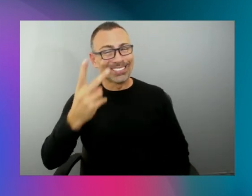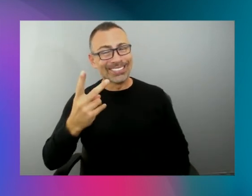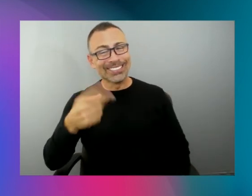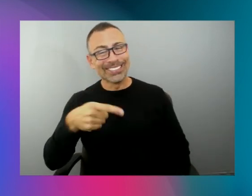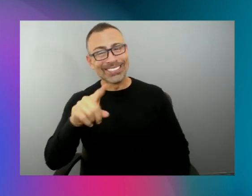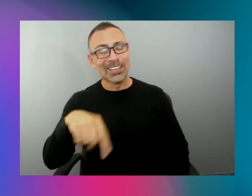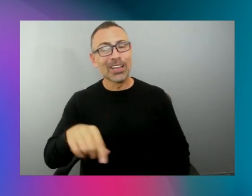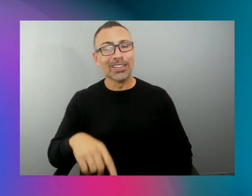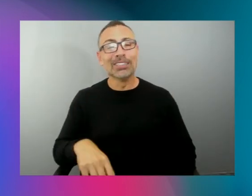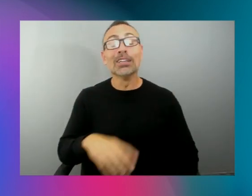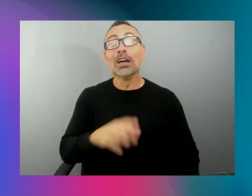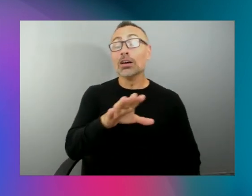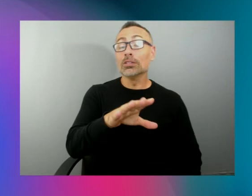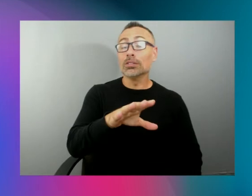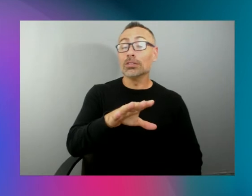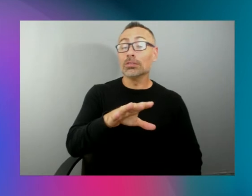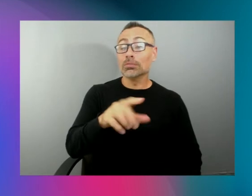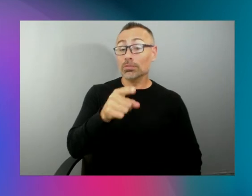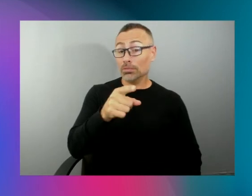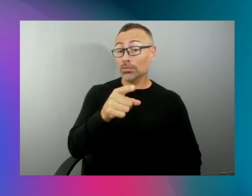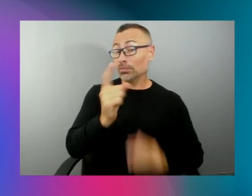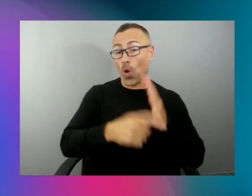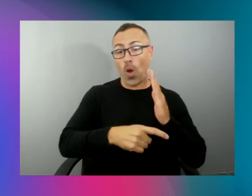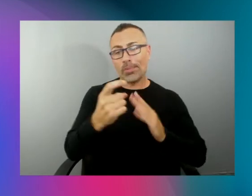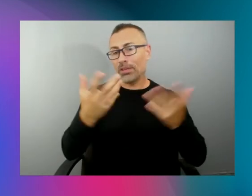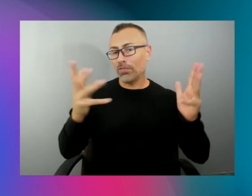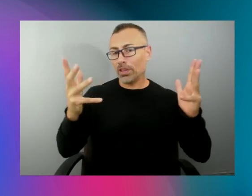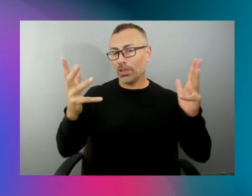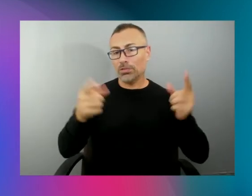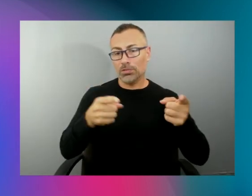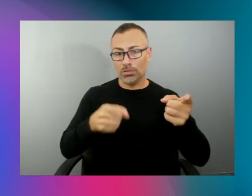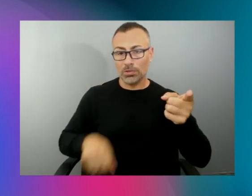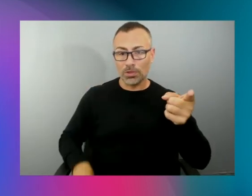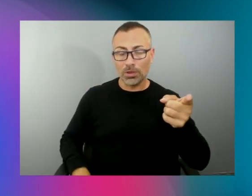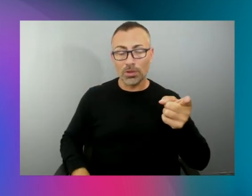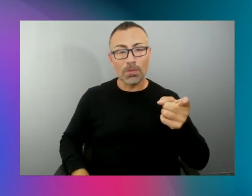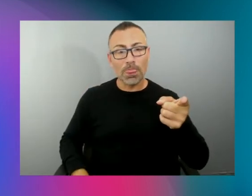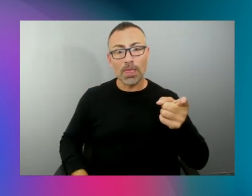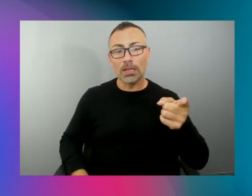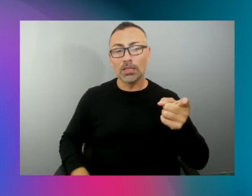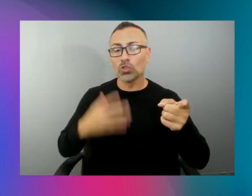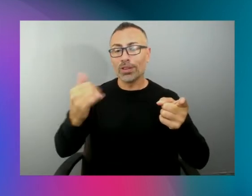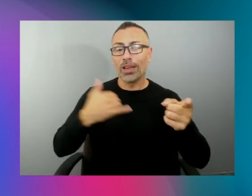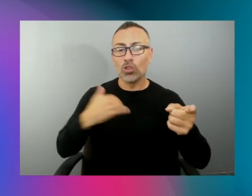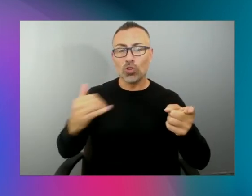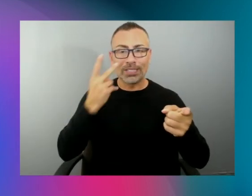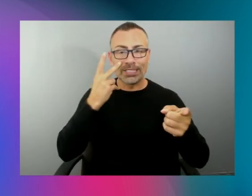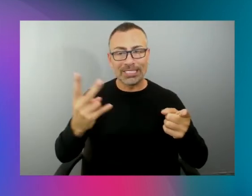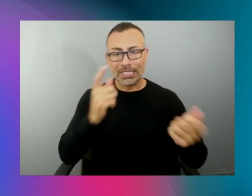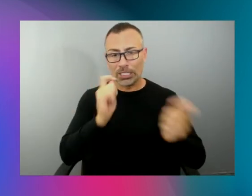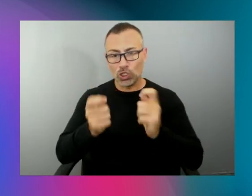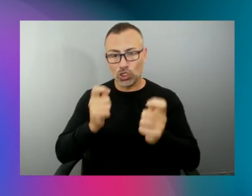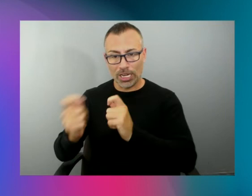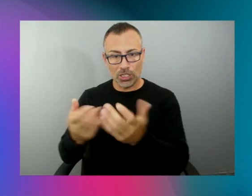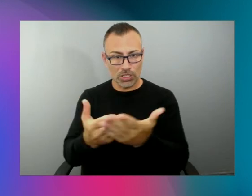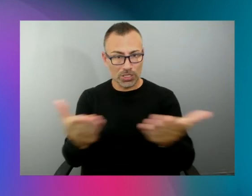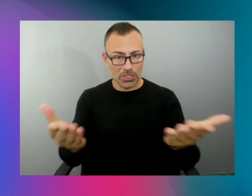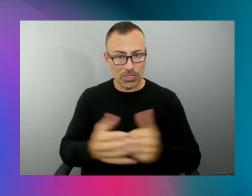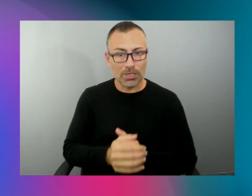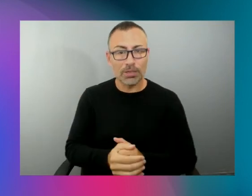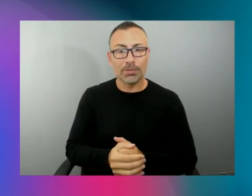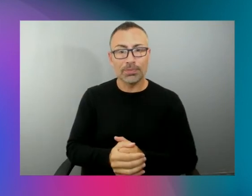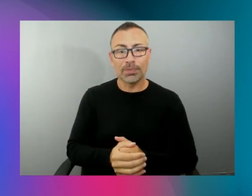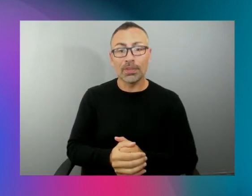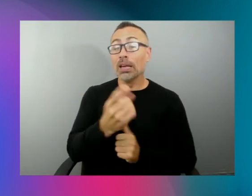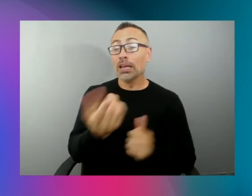the manage. It is already automated here. I will just click on Save Changes. And then here, this is non-compliant.